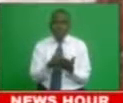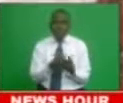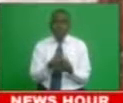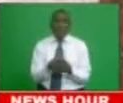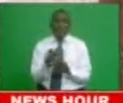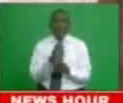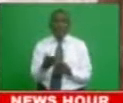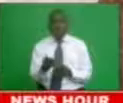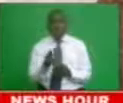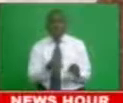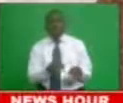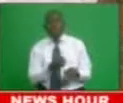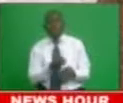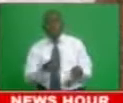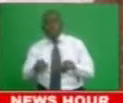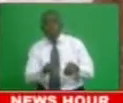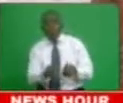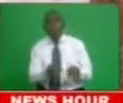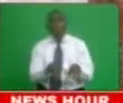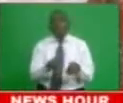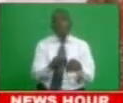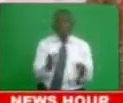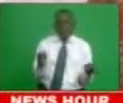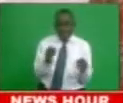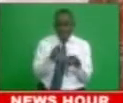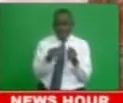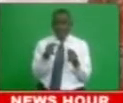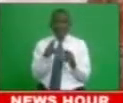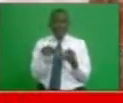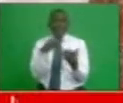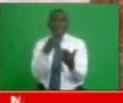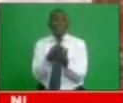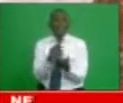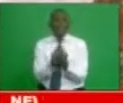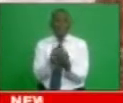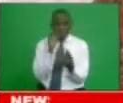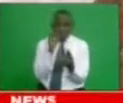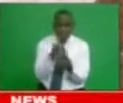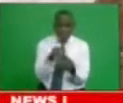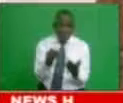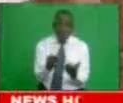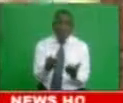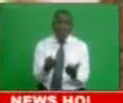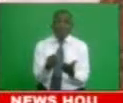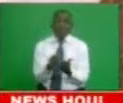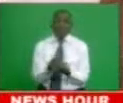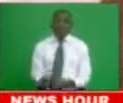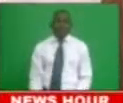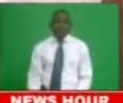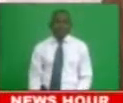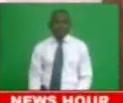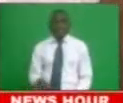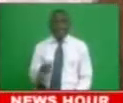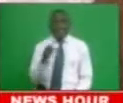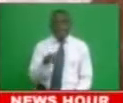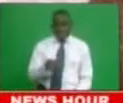and services, but at the end of the day, have we achieved that desired objective or that aim? No. Yet